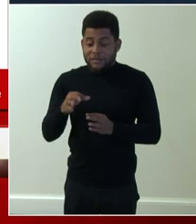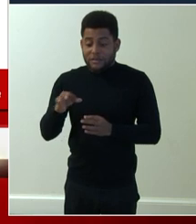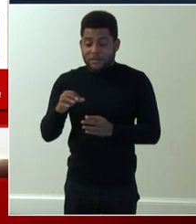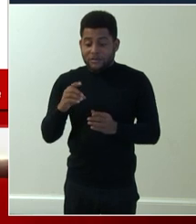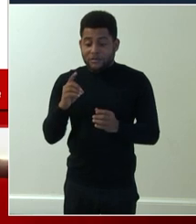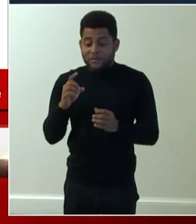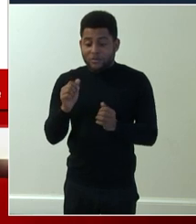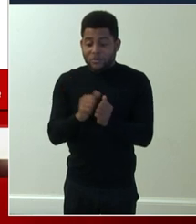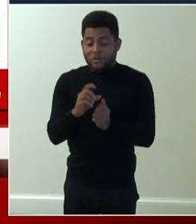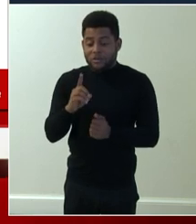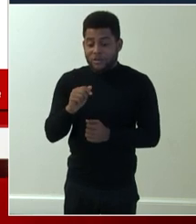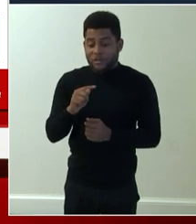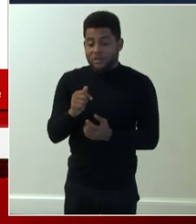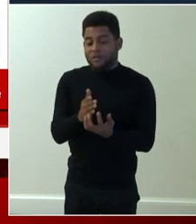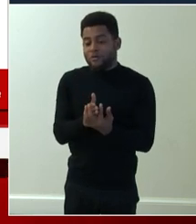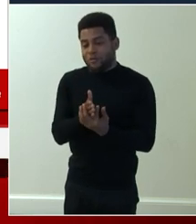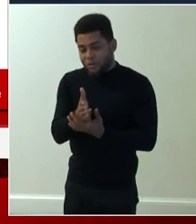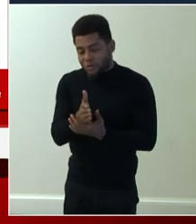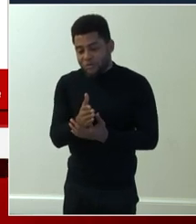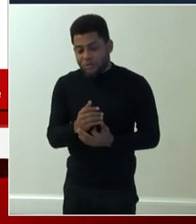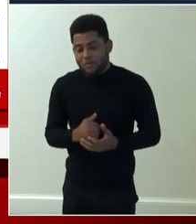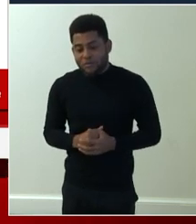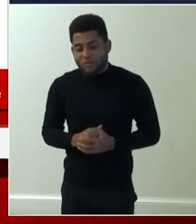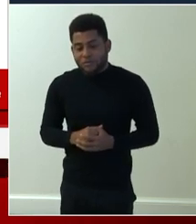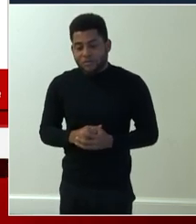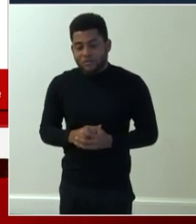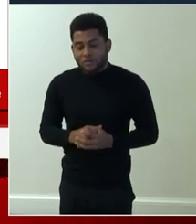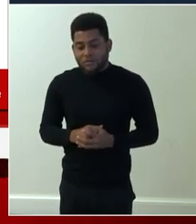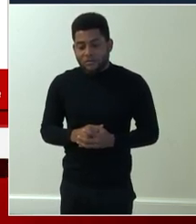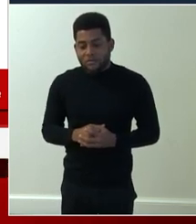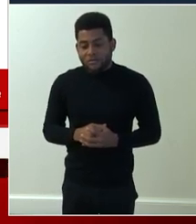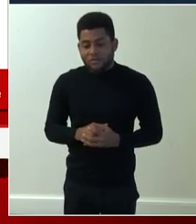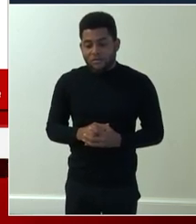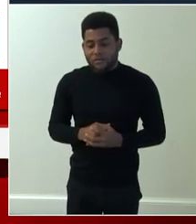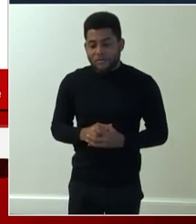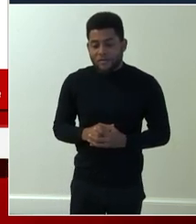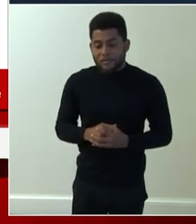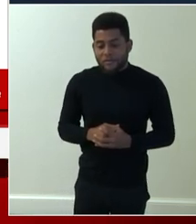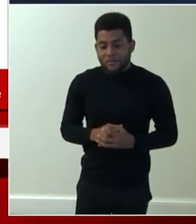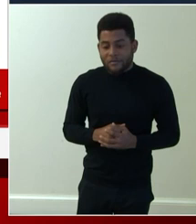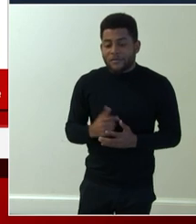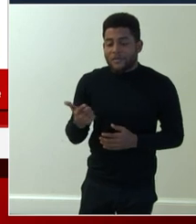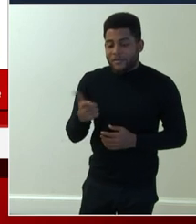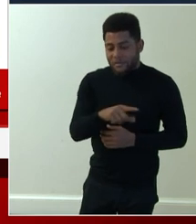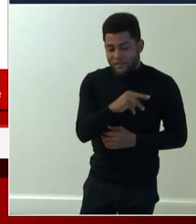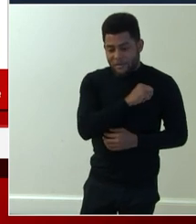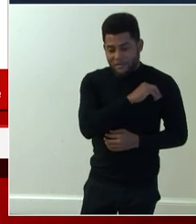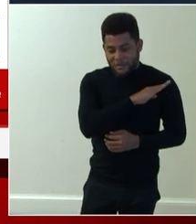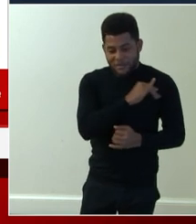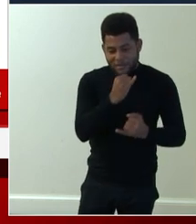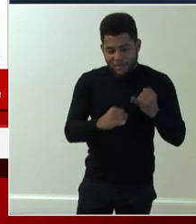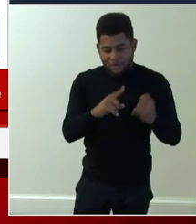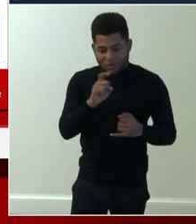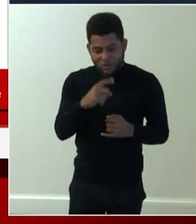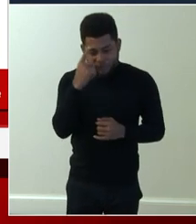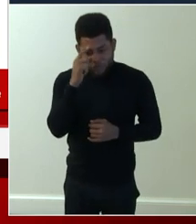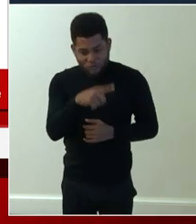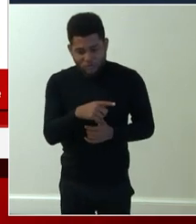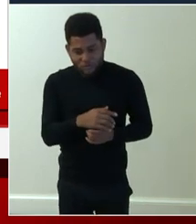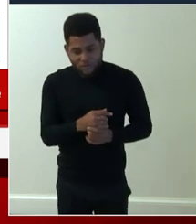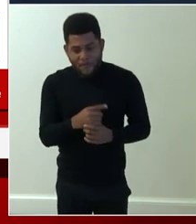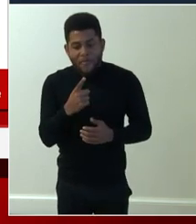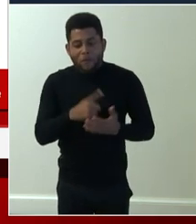to allow those tests to be processed in a timely manner. And Mayor Bowser, my last question, just for you, what do you say to residents